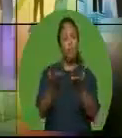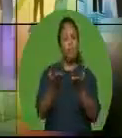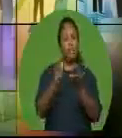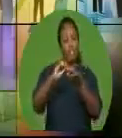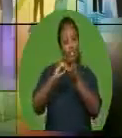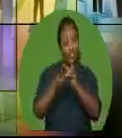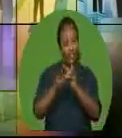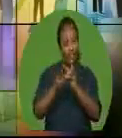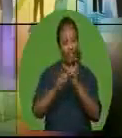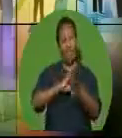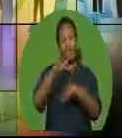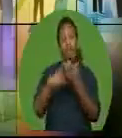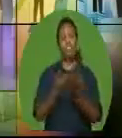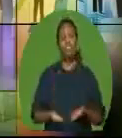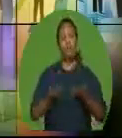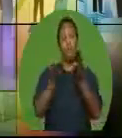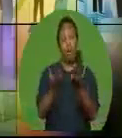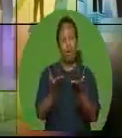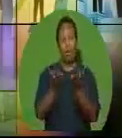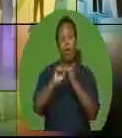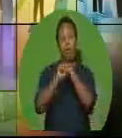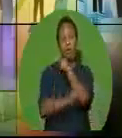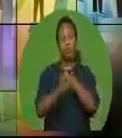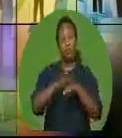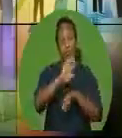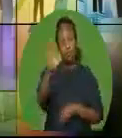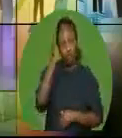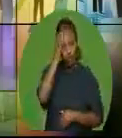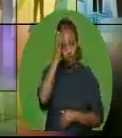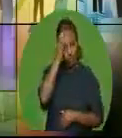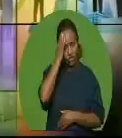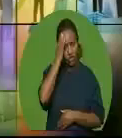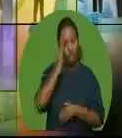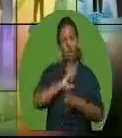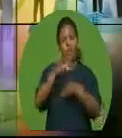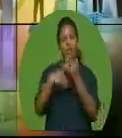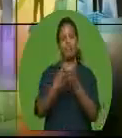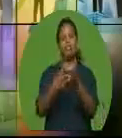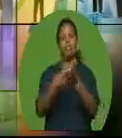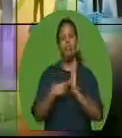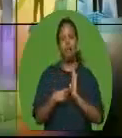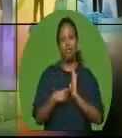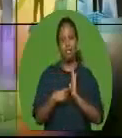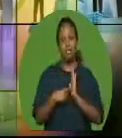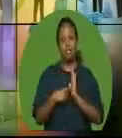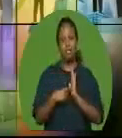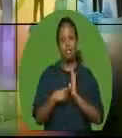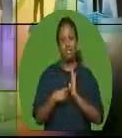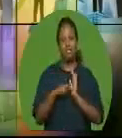supply? Define aggregate supply based on your knowledge of aggregate